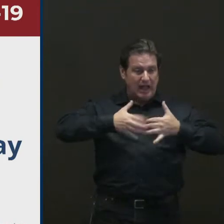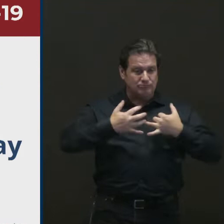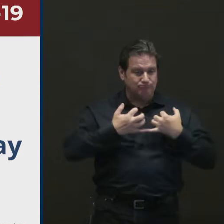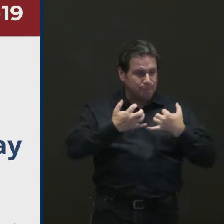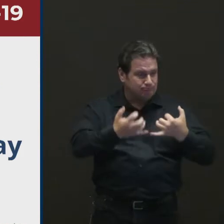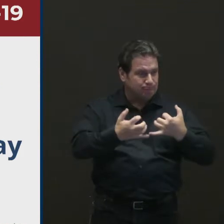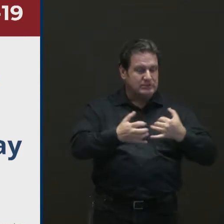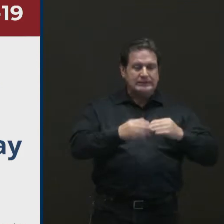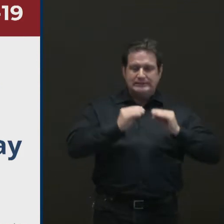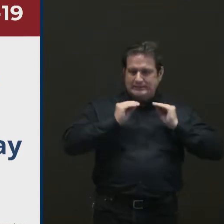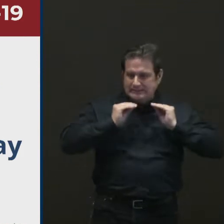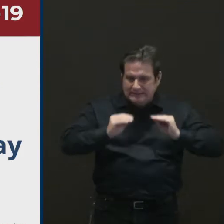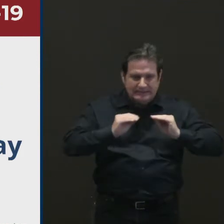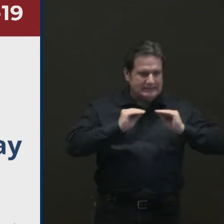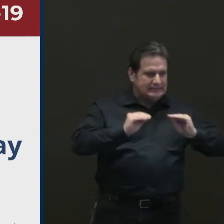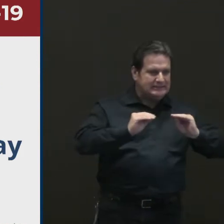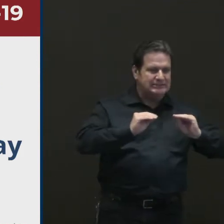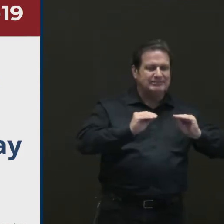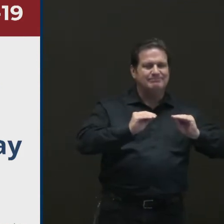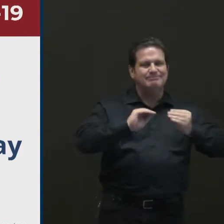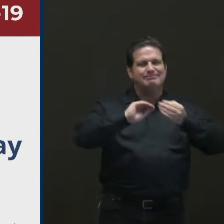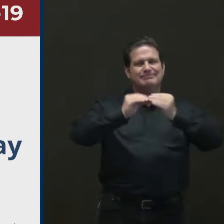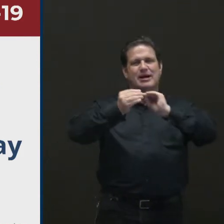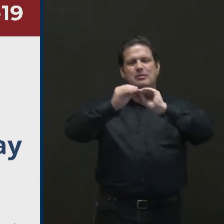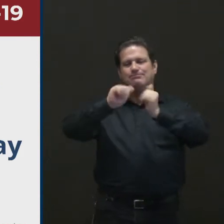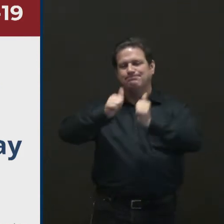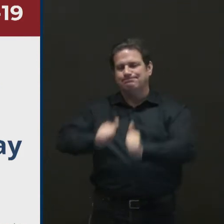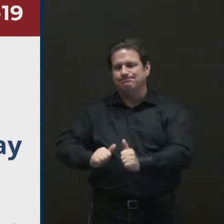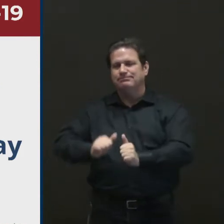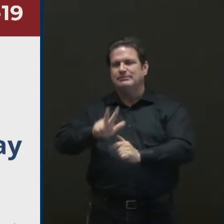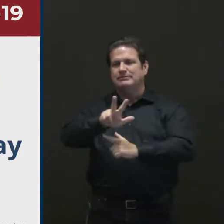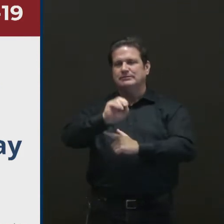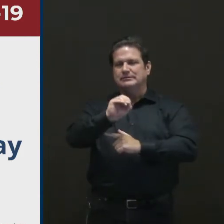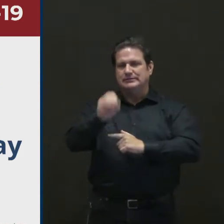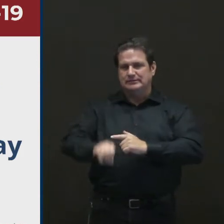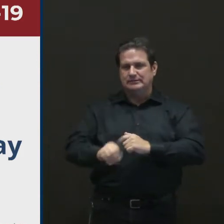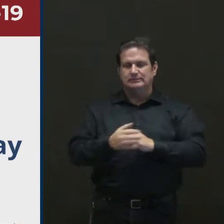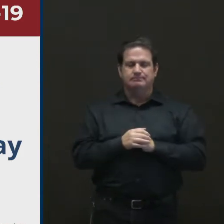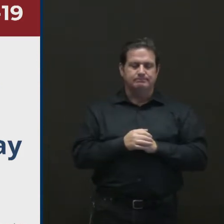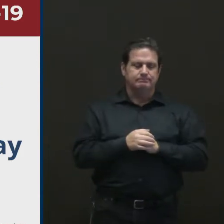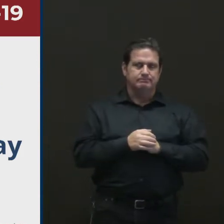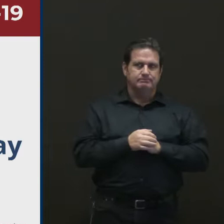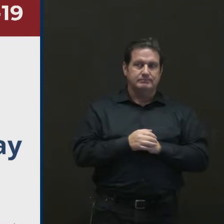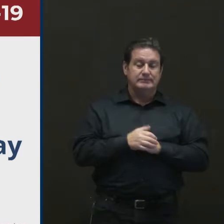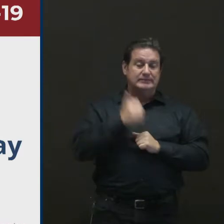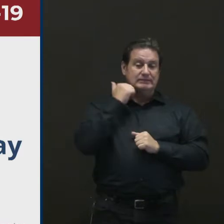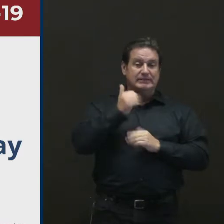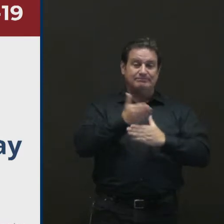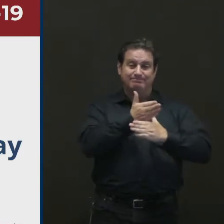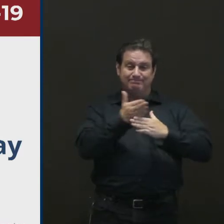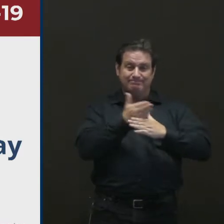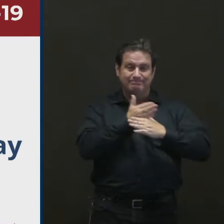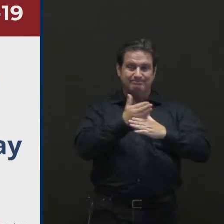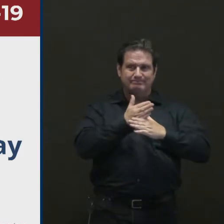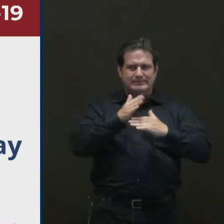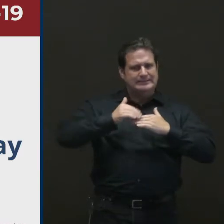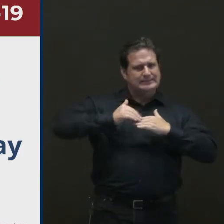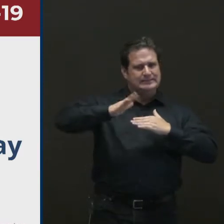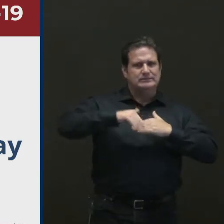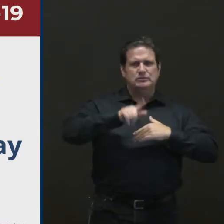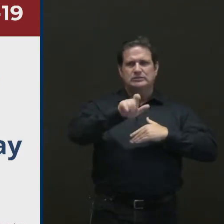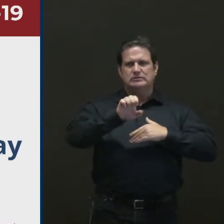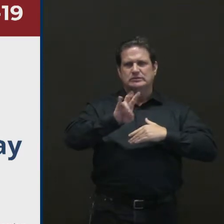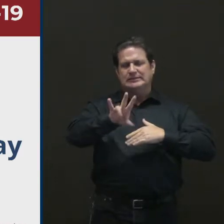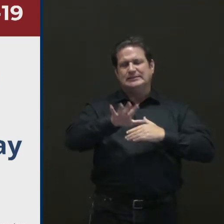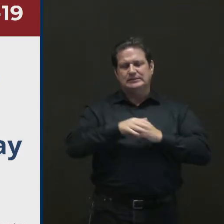to drive that percent positive number down to 3%. The new cases per day were way above the gating